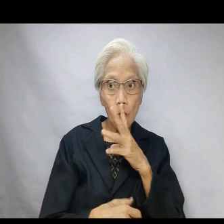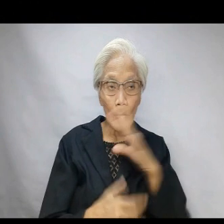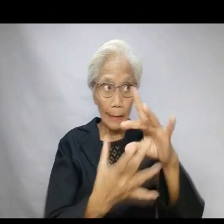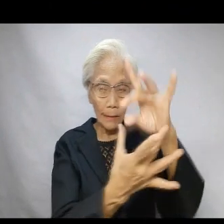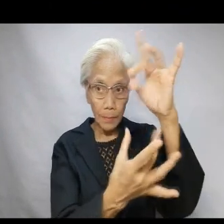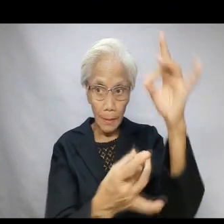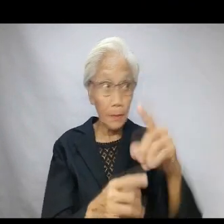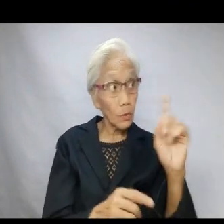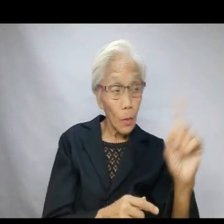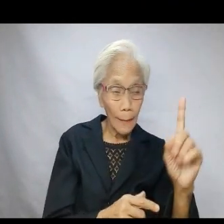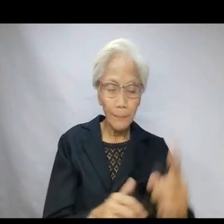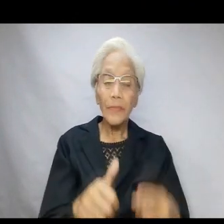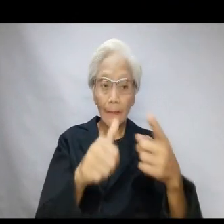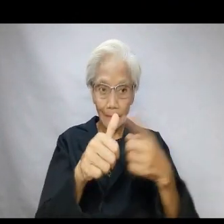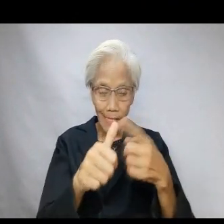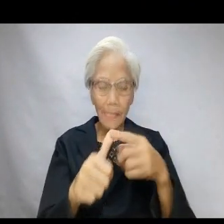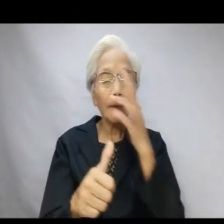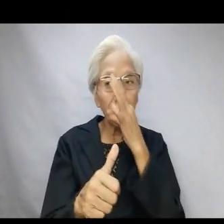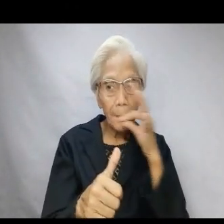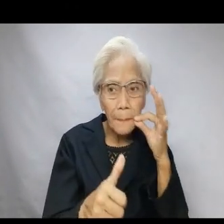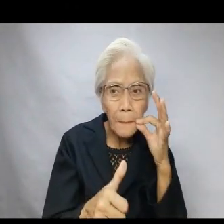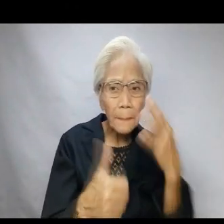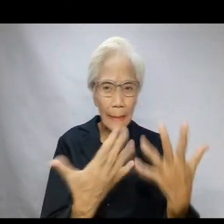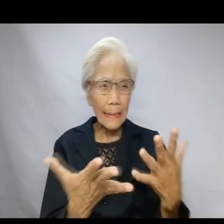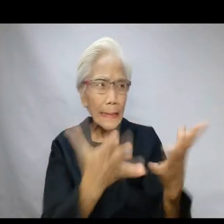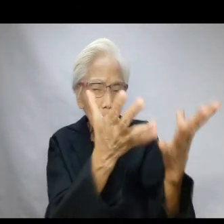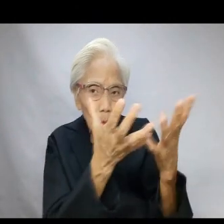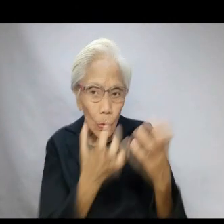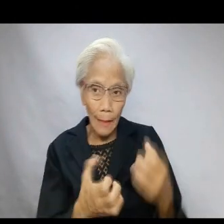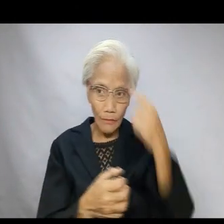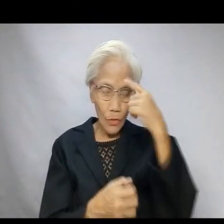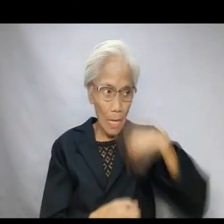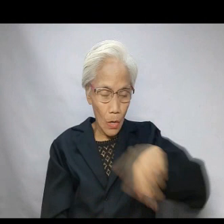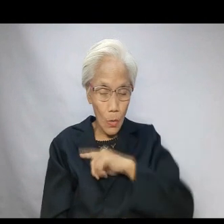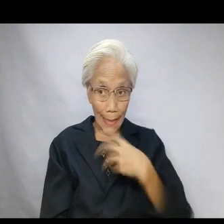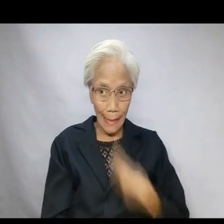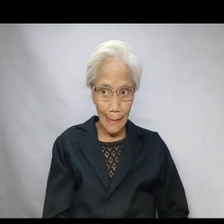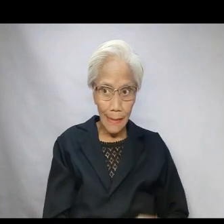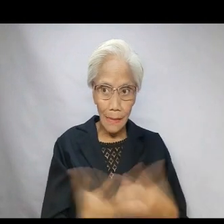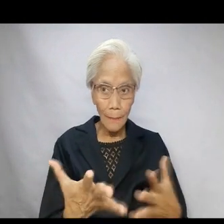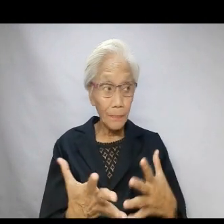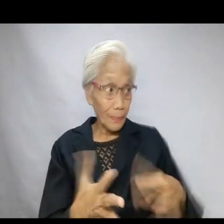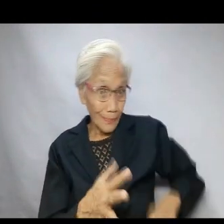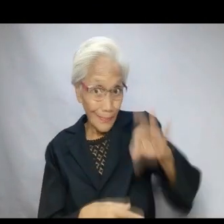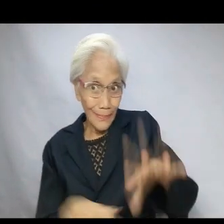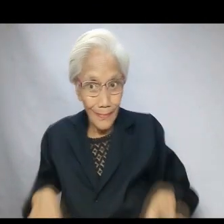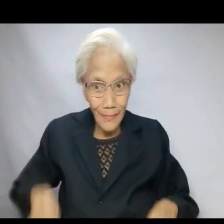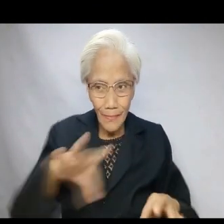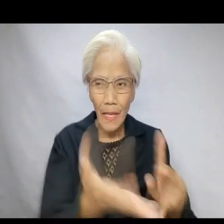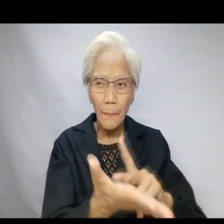a three living water spiritual dietary regimen. Fasting, to curb our natural personal